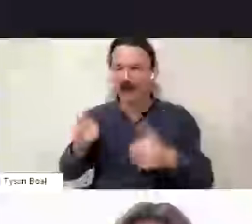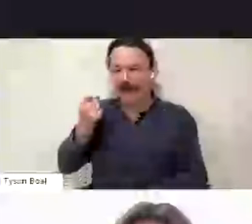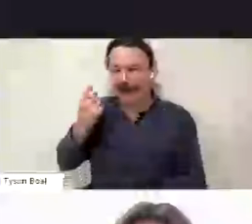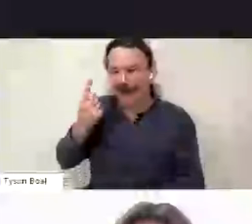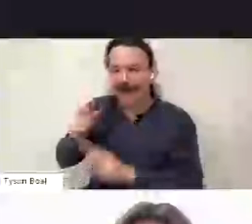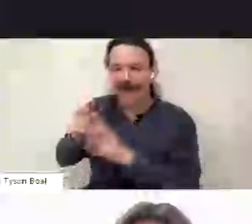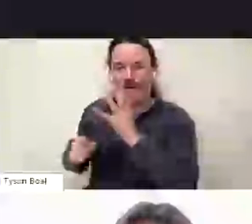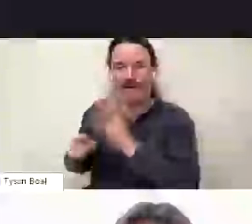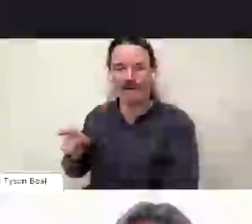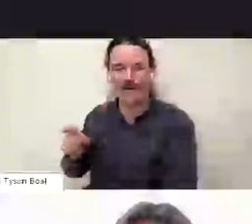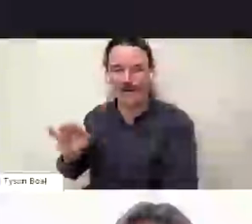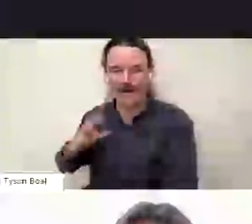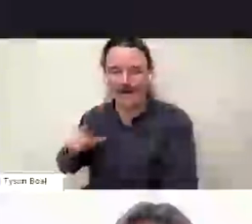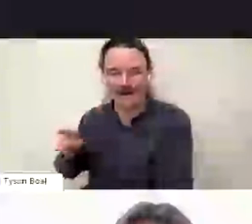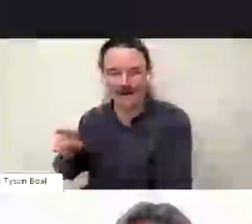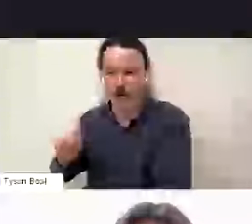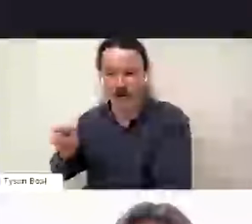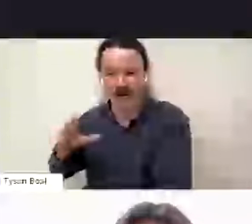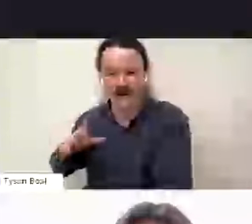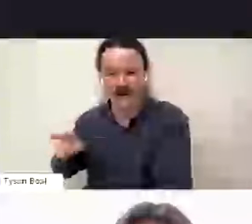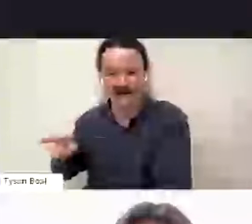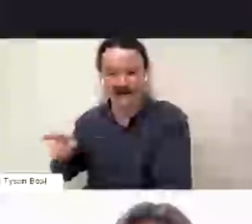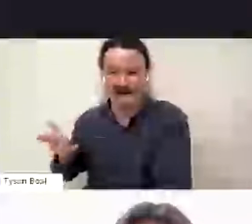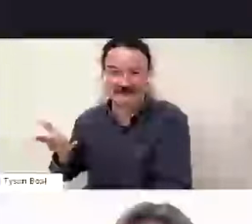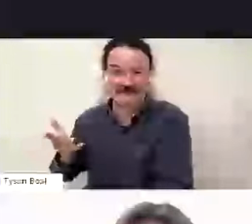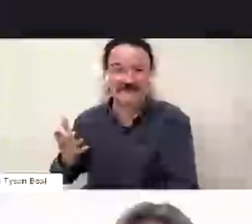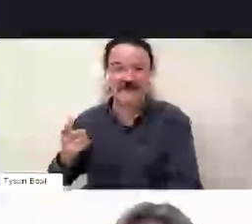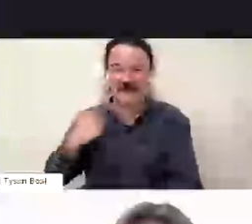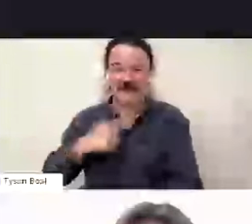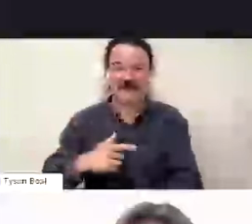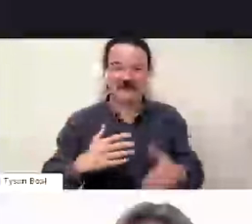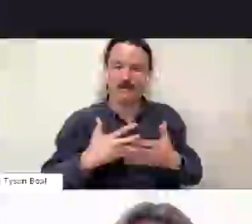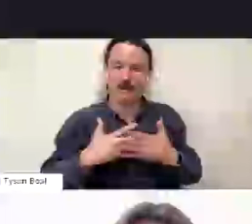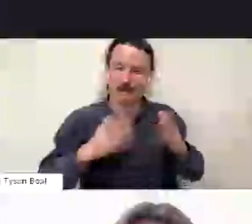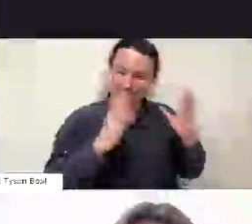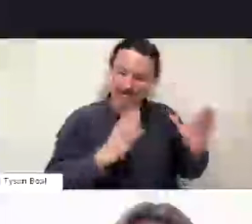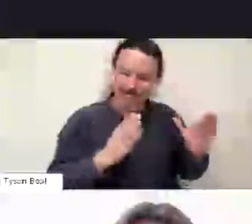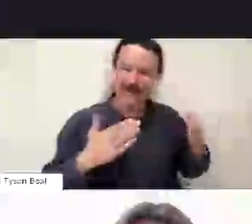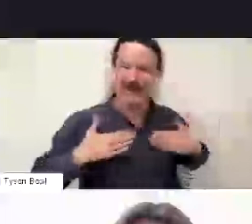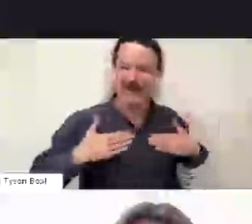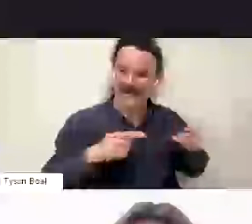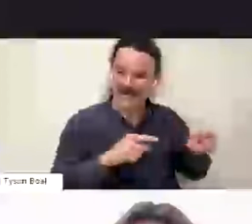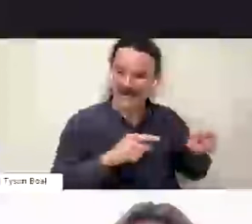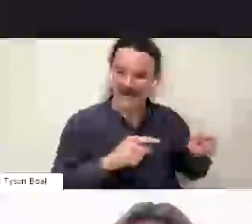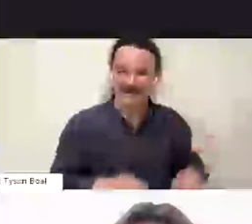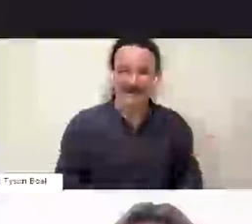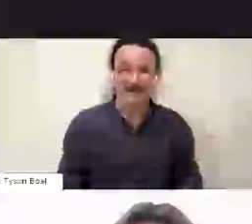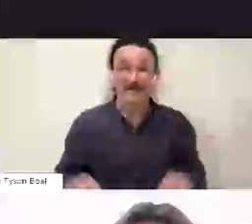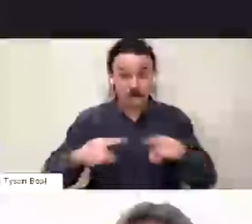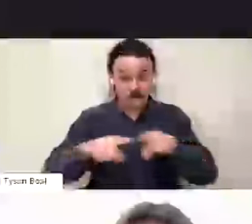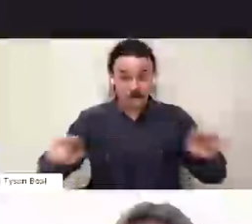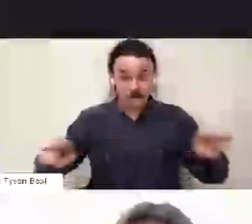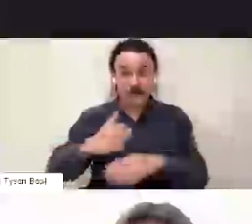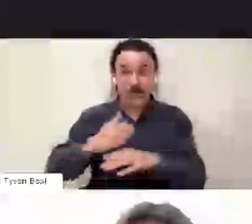And there's just a general lack of awareness. And a lot of you that do advocacy know this only too well, but